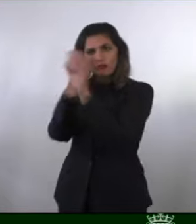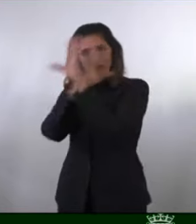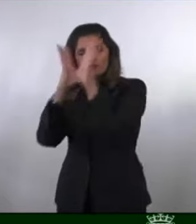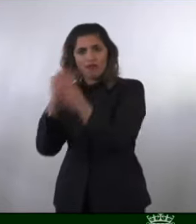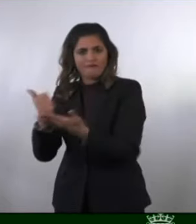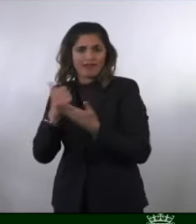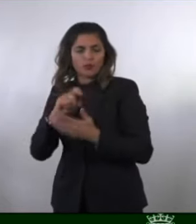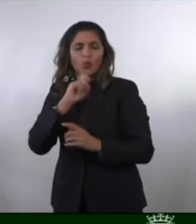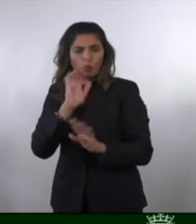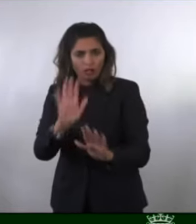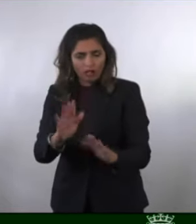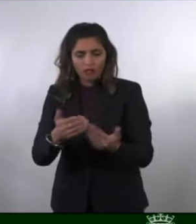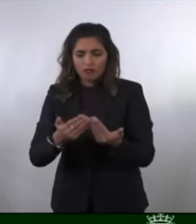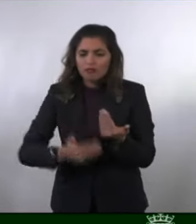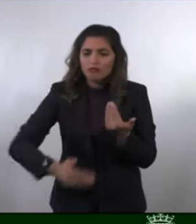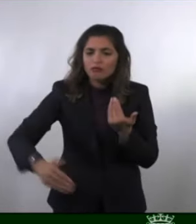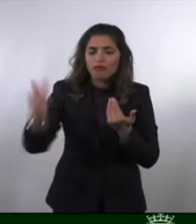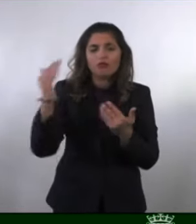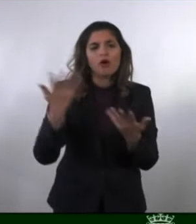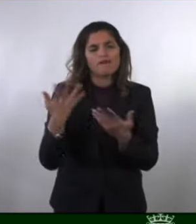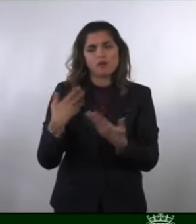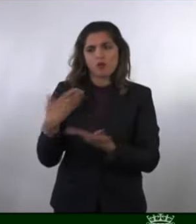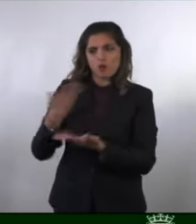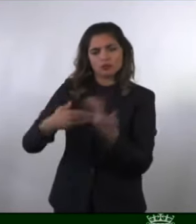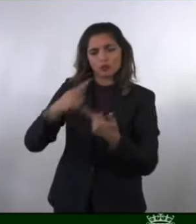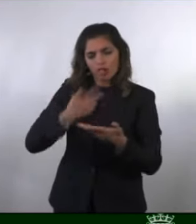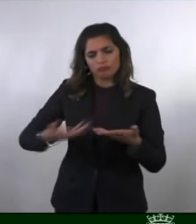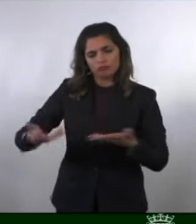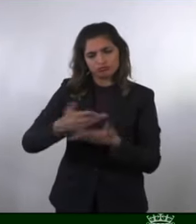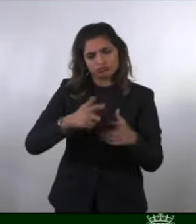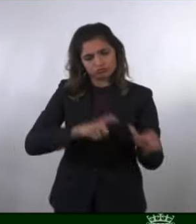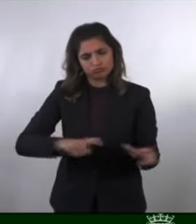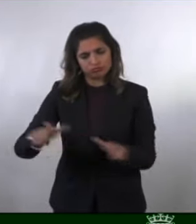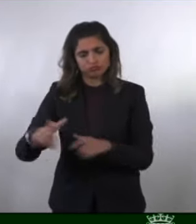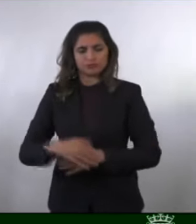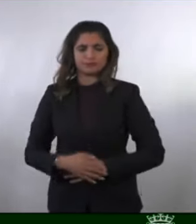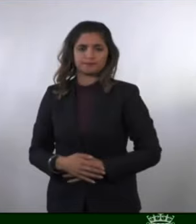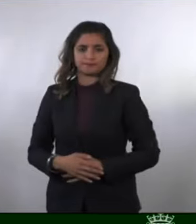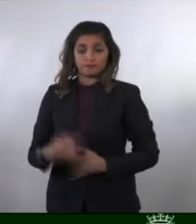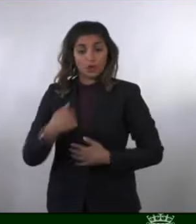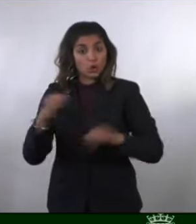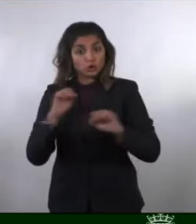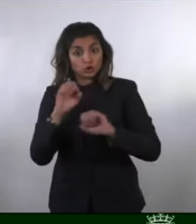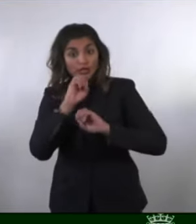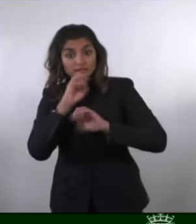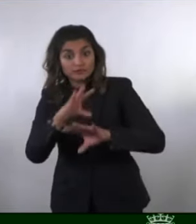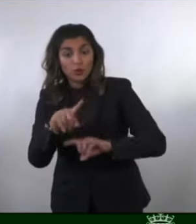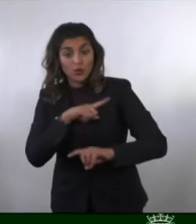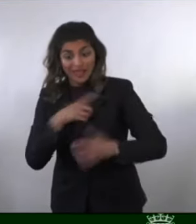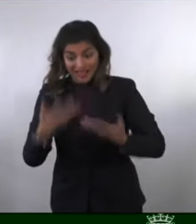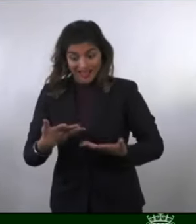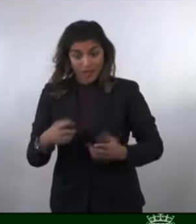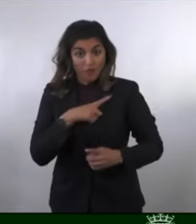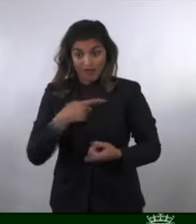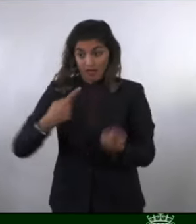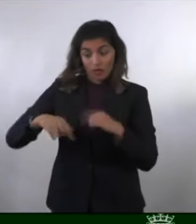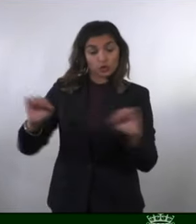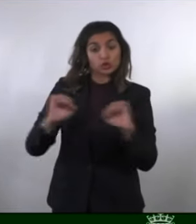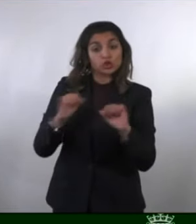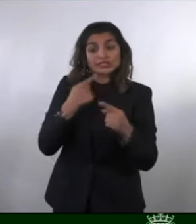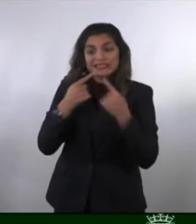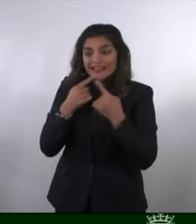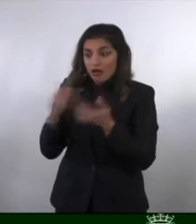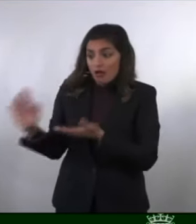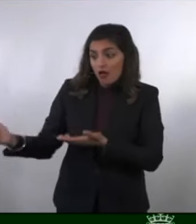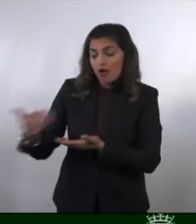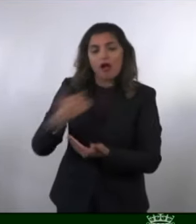over the forthcoming days. The reason that we haven't set those details out today is that the more data we have, the better. And we